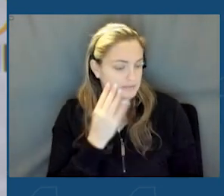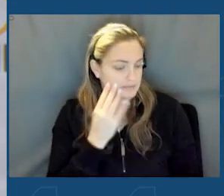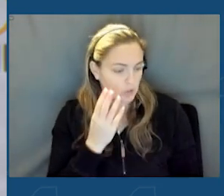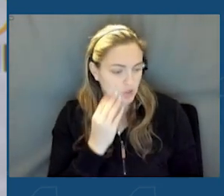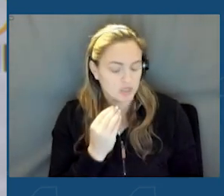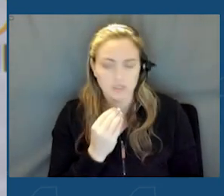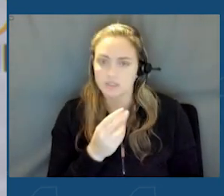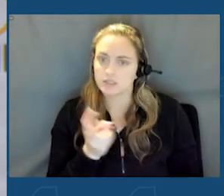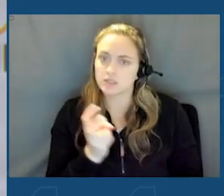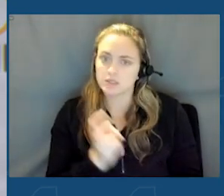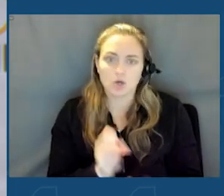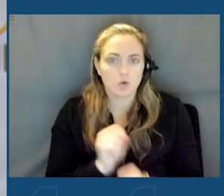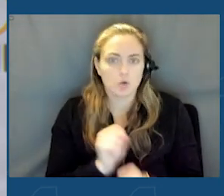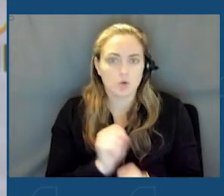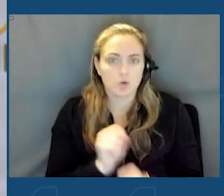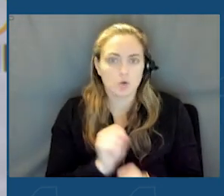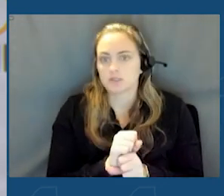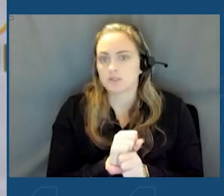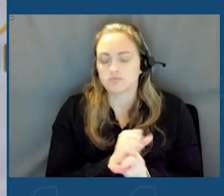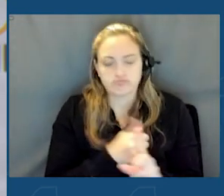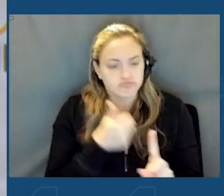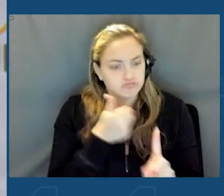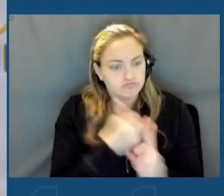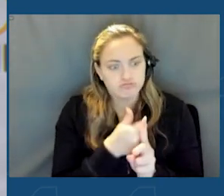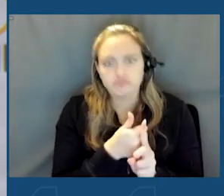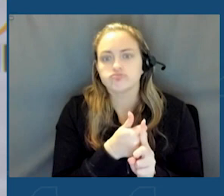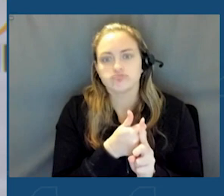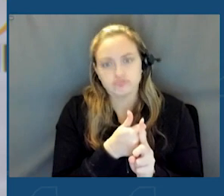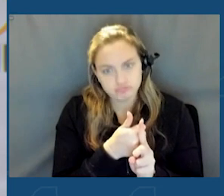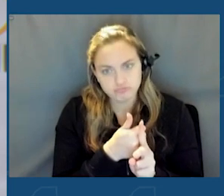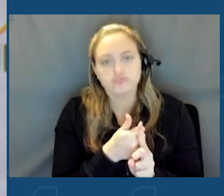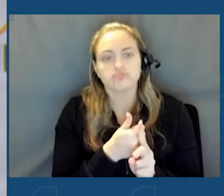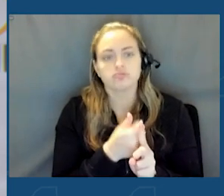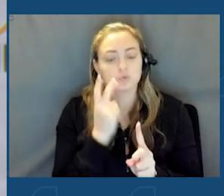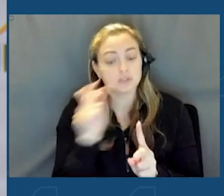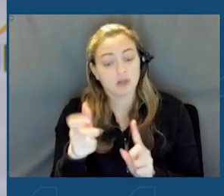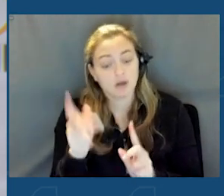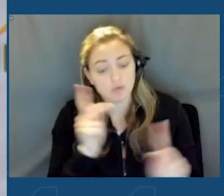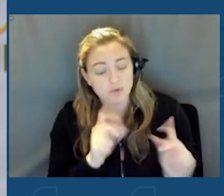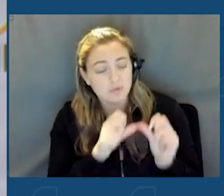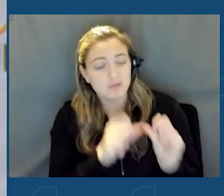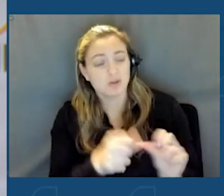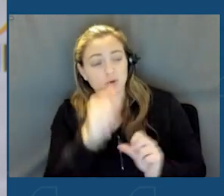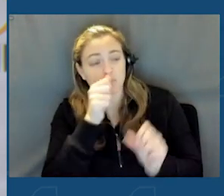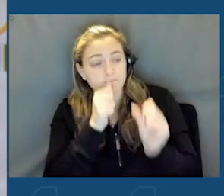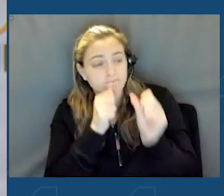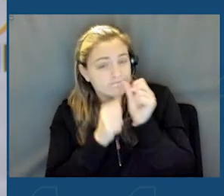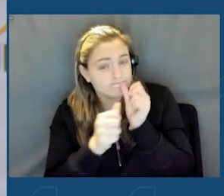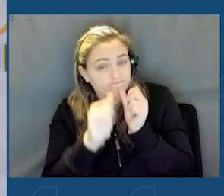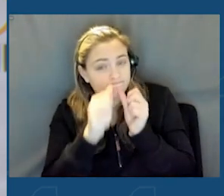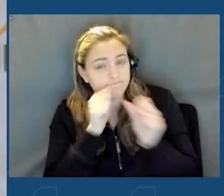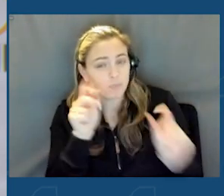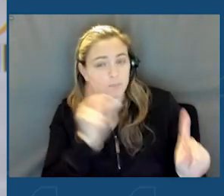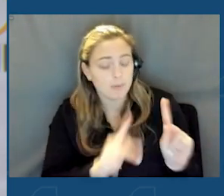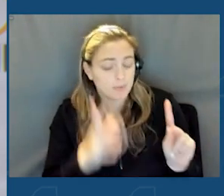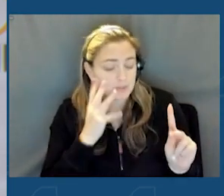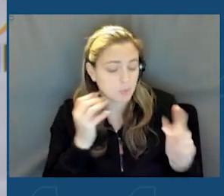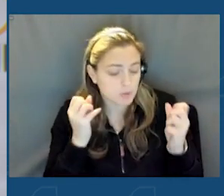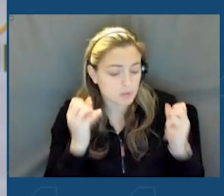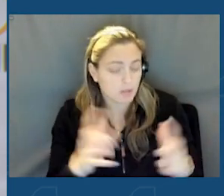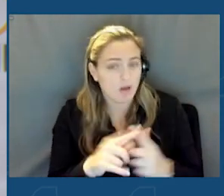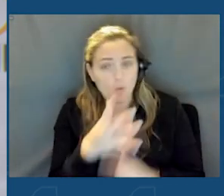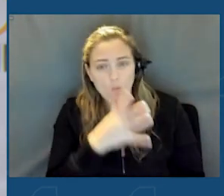on you as human beings as well, as you see others suffering. People who've been through a lot, women